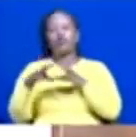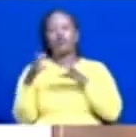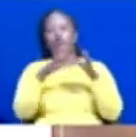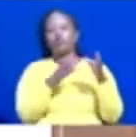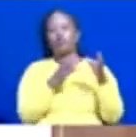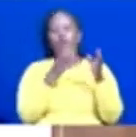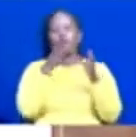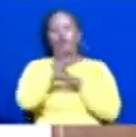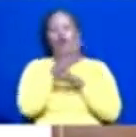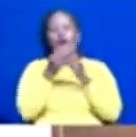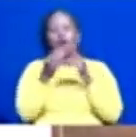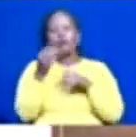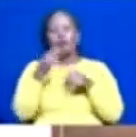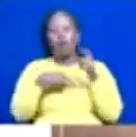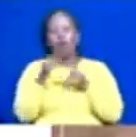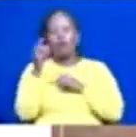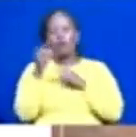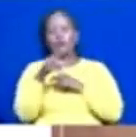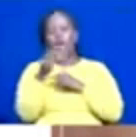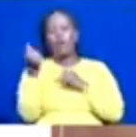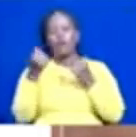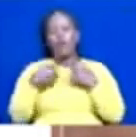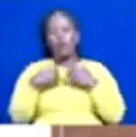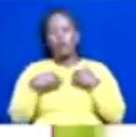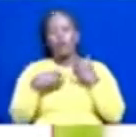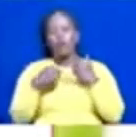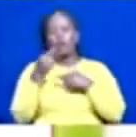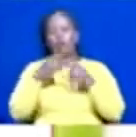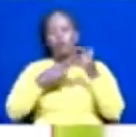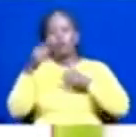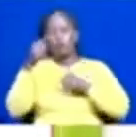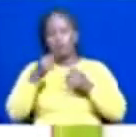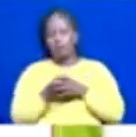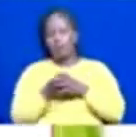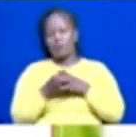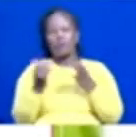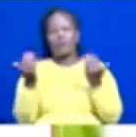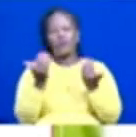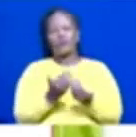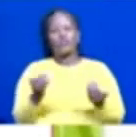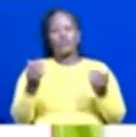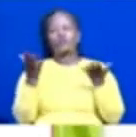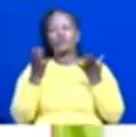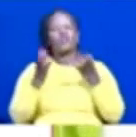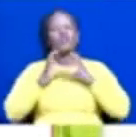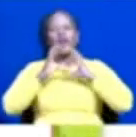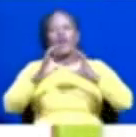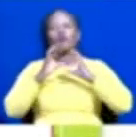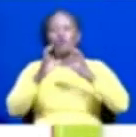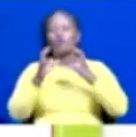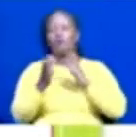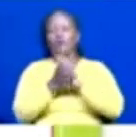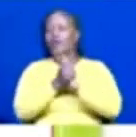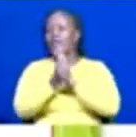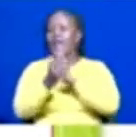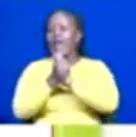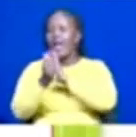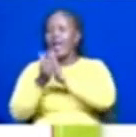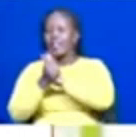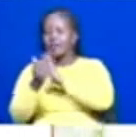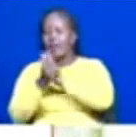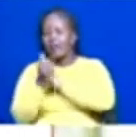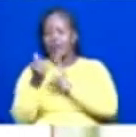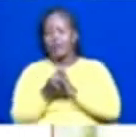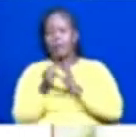all his 9 matches to earn the candidate master title. The kids are coached by the clan masters, and